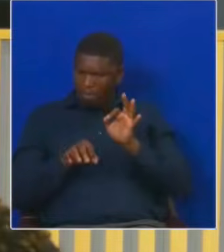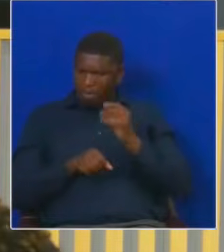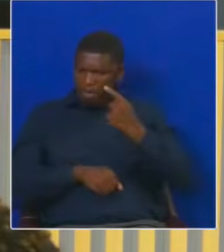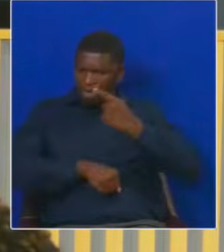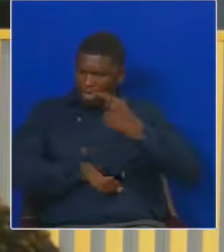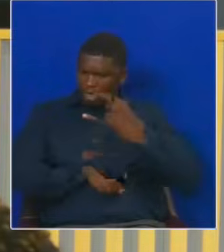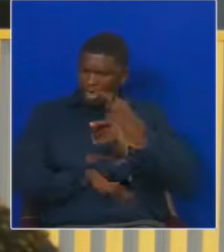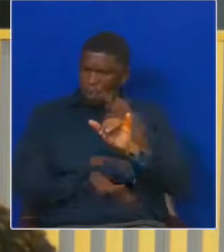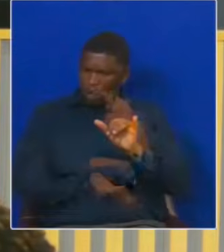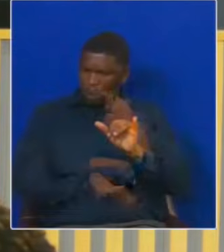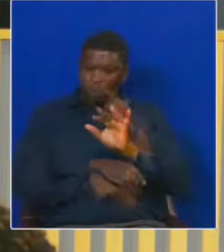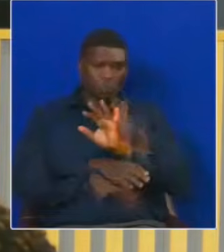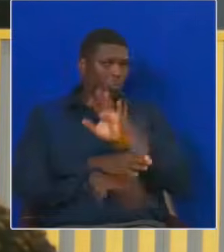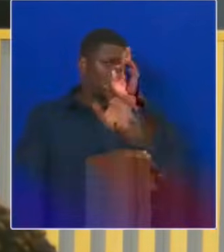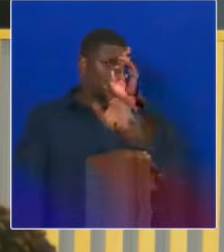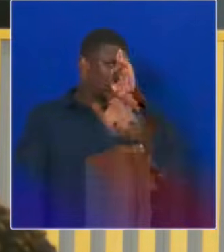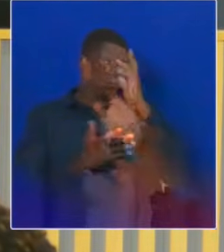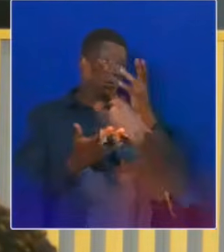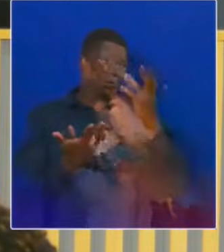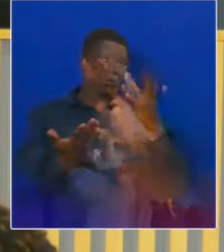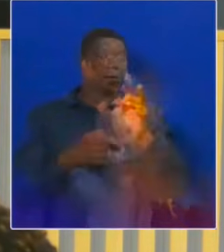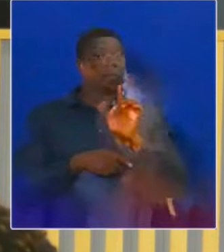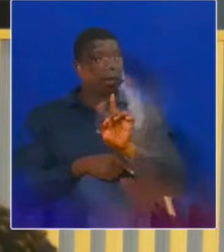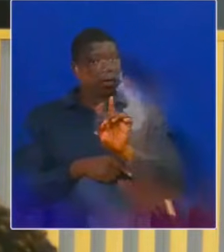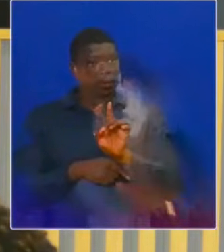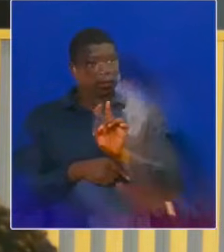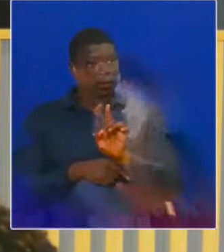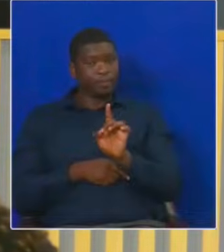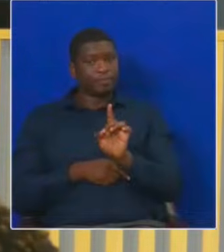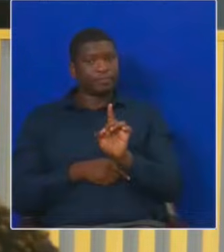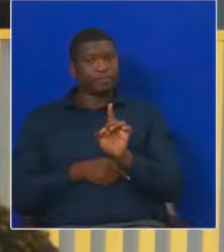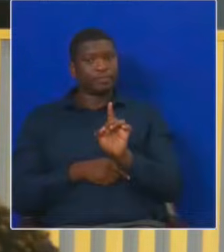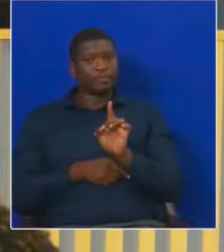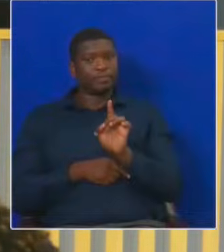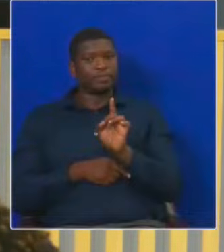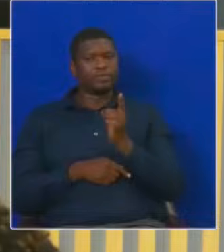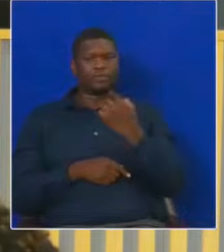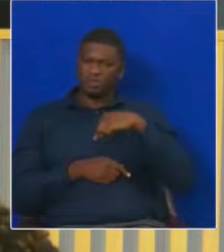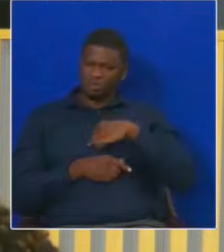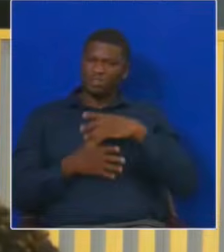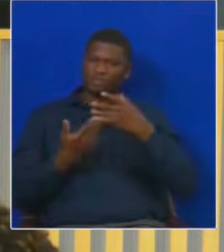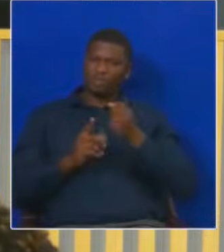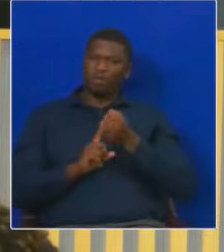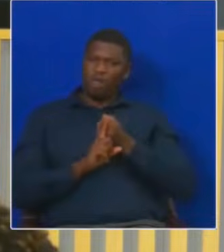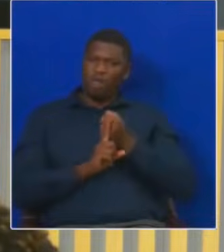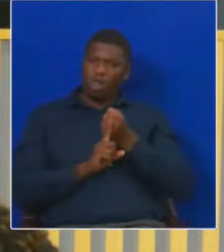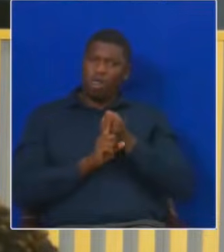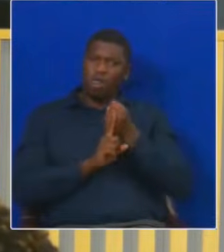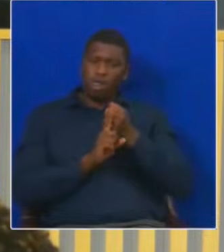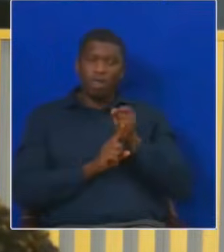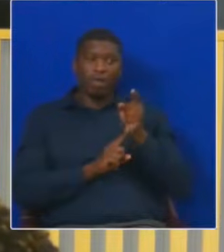but we made efforts with the company and through the